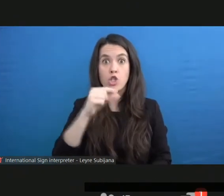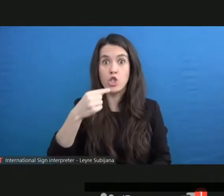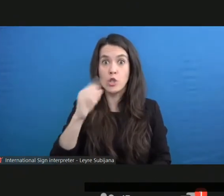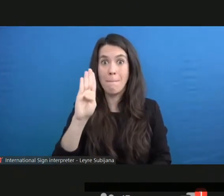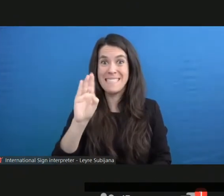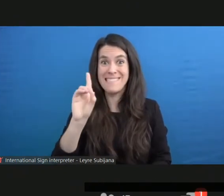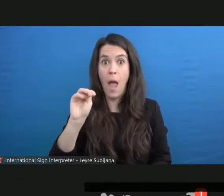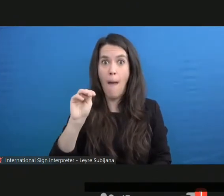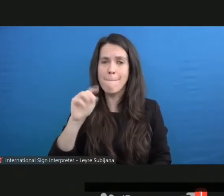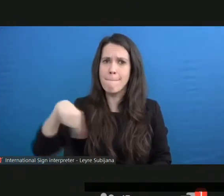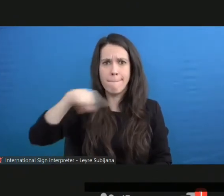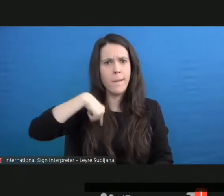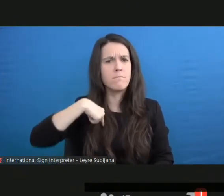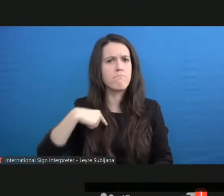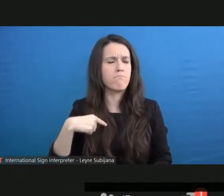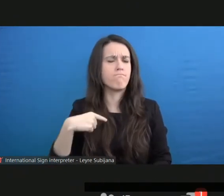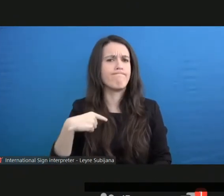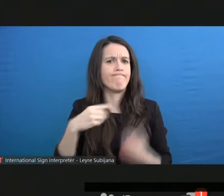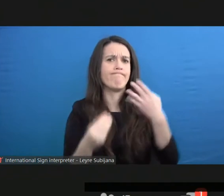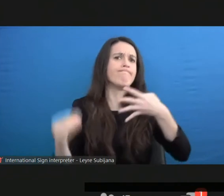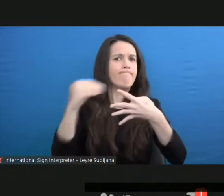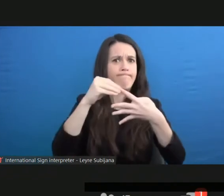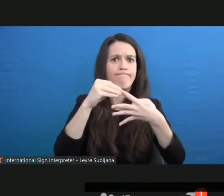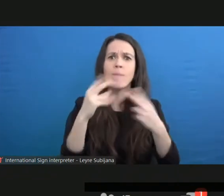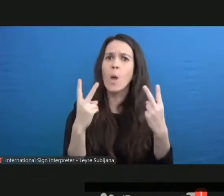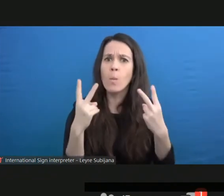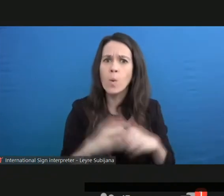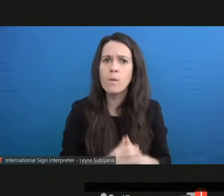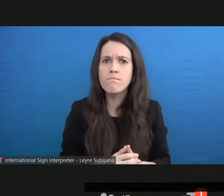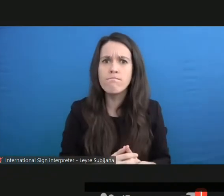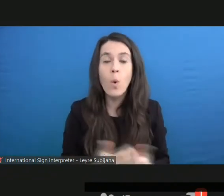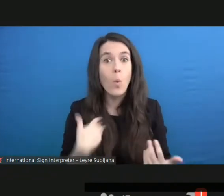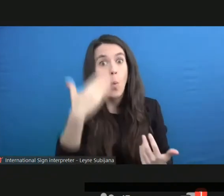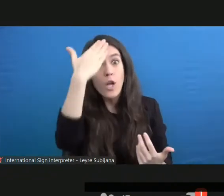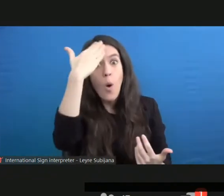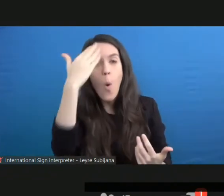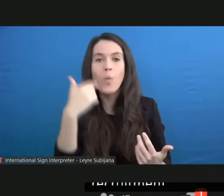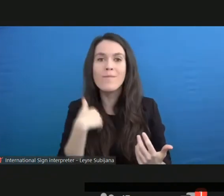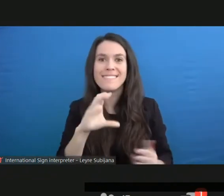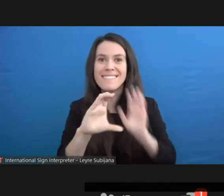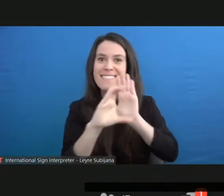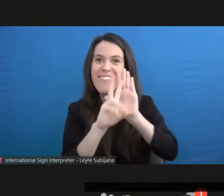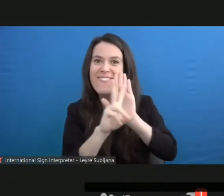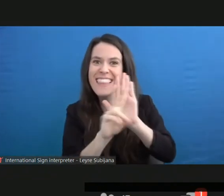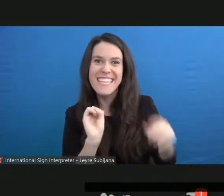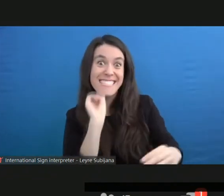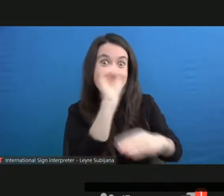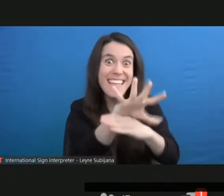We know that initial recruitment, the entry door for persons with disabilities